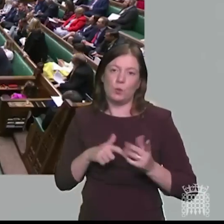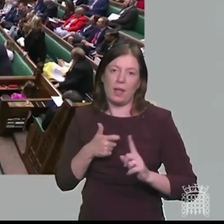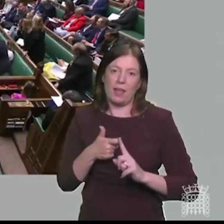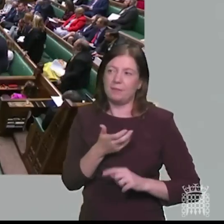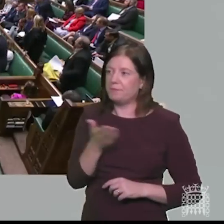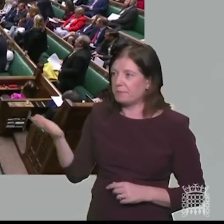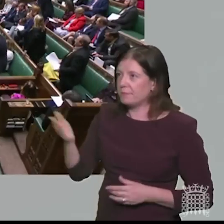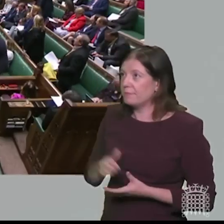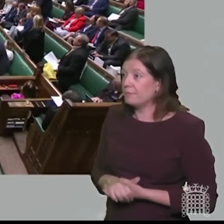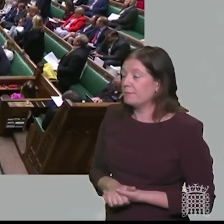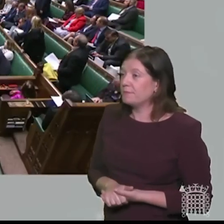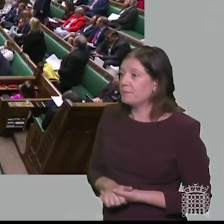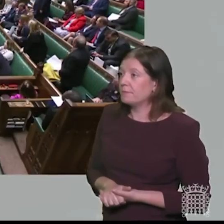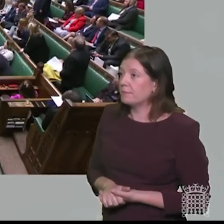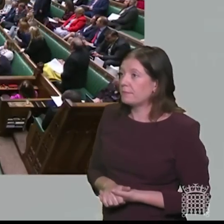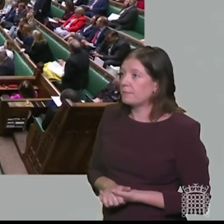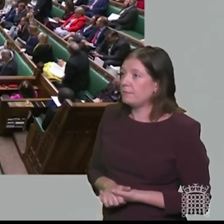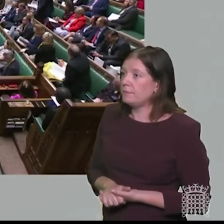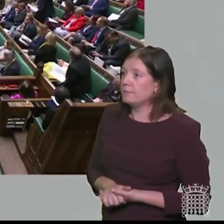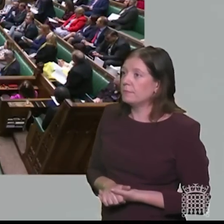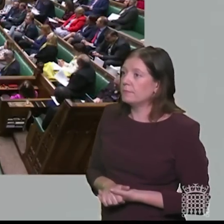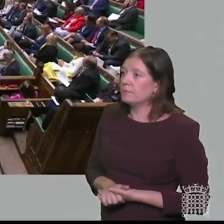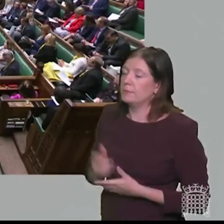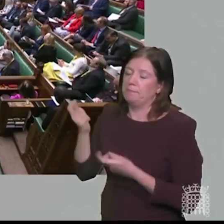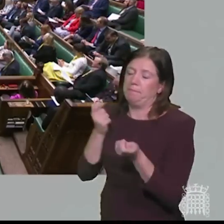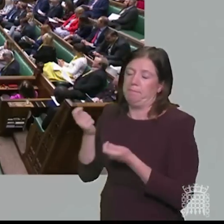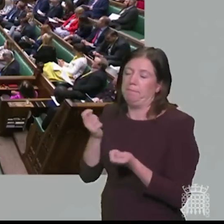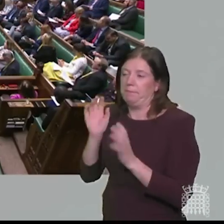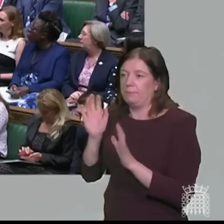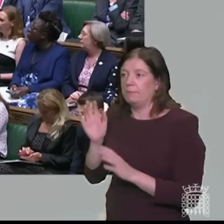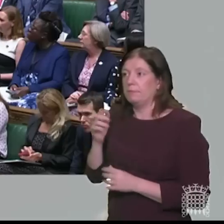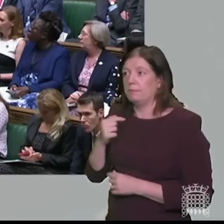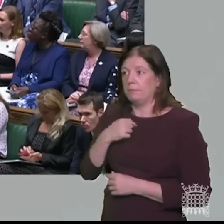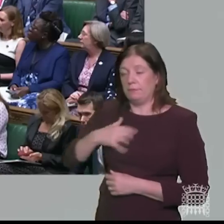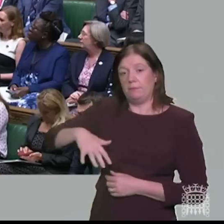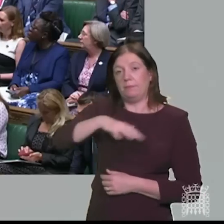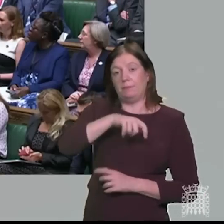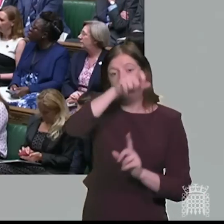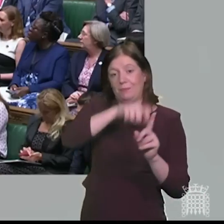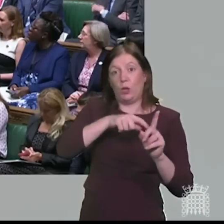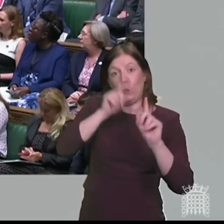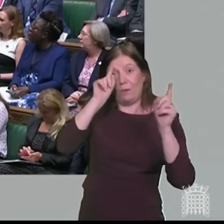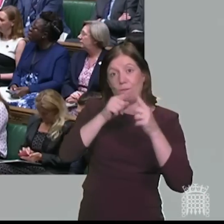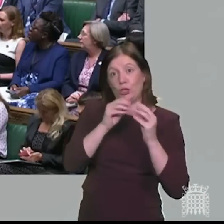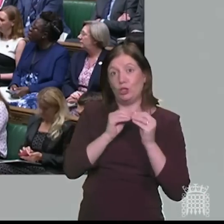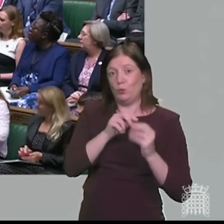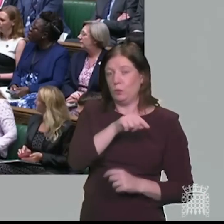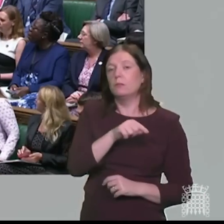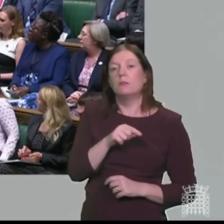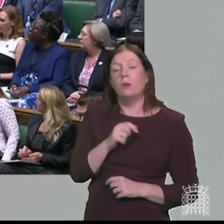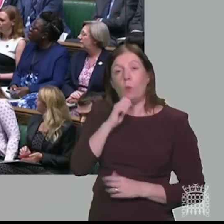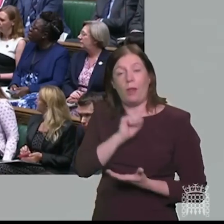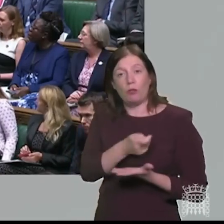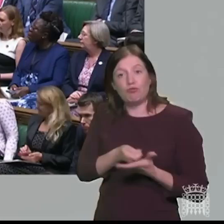David. Mr. Speaker, a university student in Lewisham East has seen her rent rise by £200 a